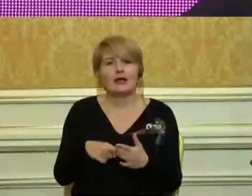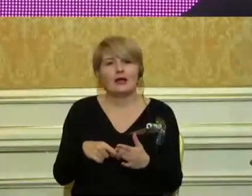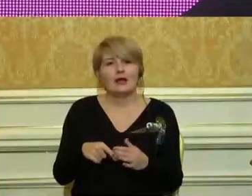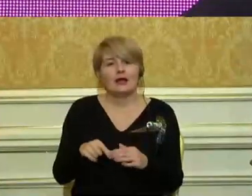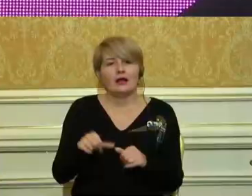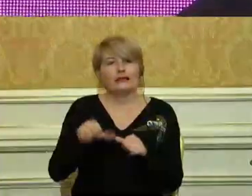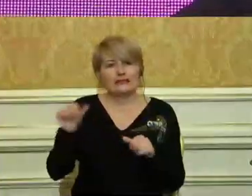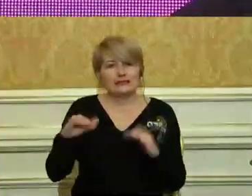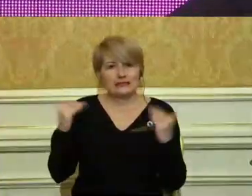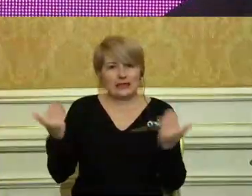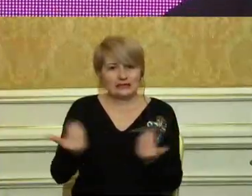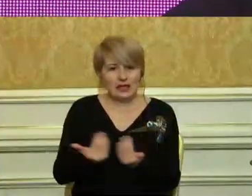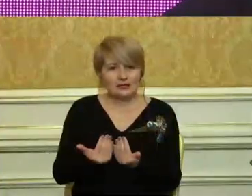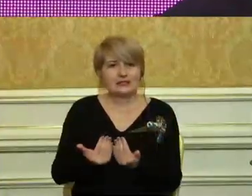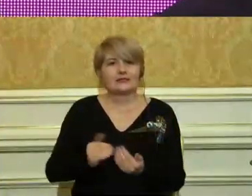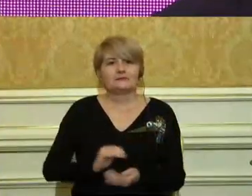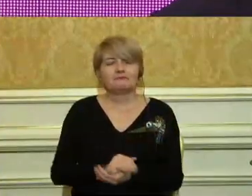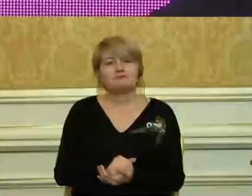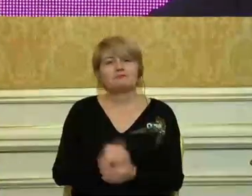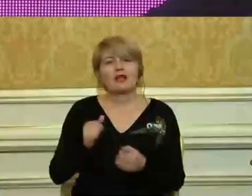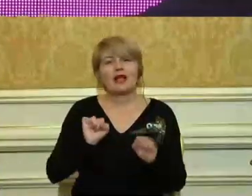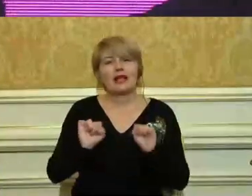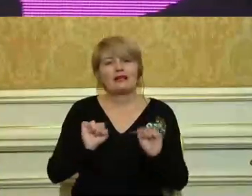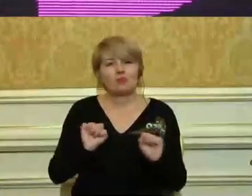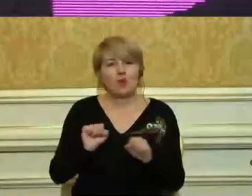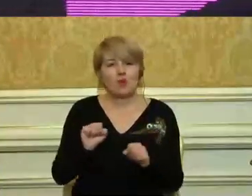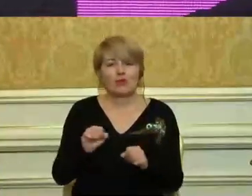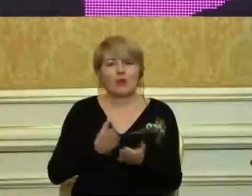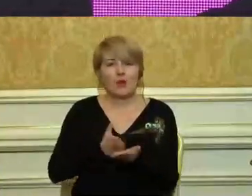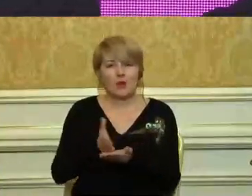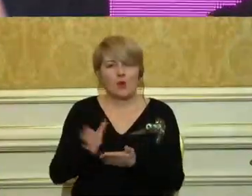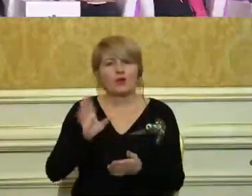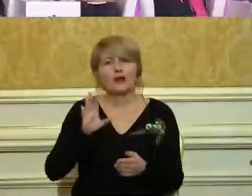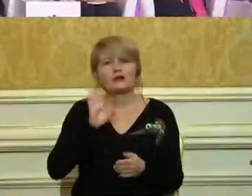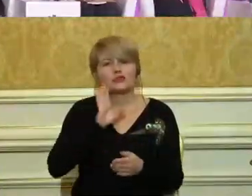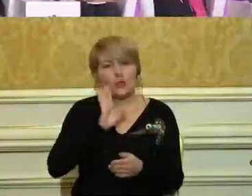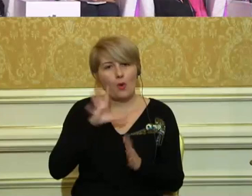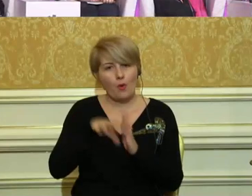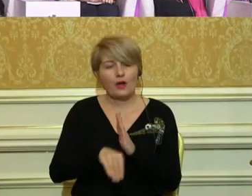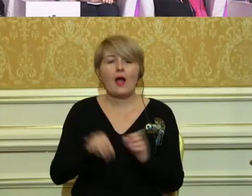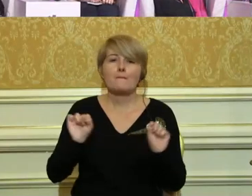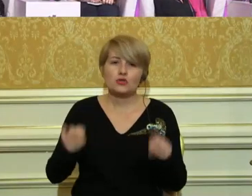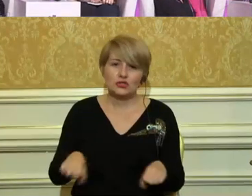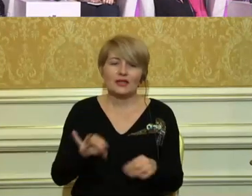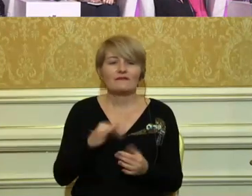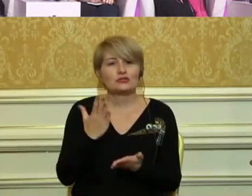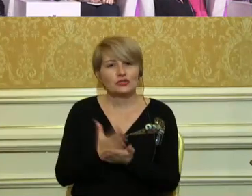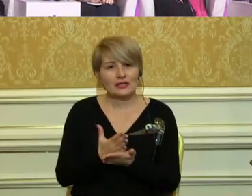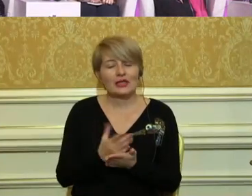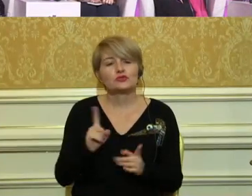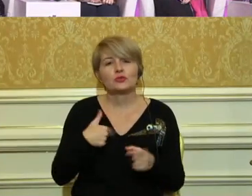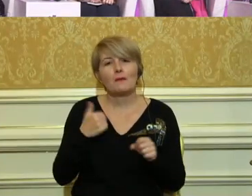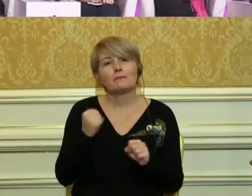looking to hear from you on the issue of decentralization and the role of women in this process, or leading role of the woman in